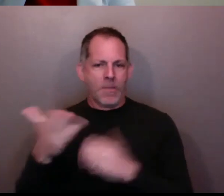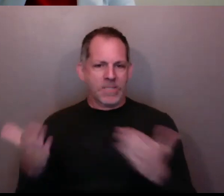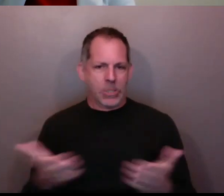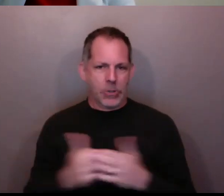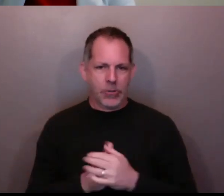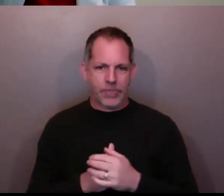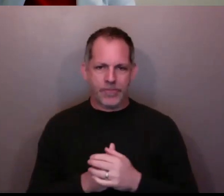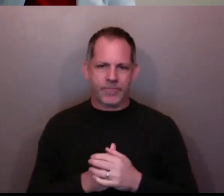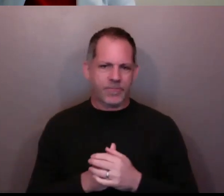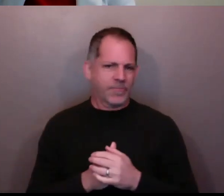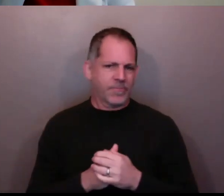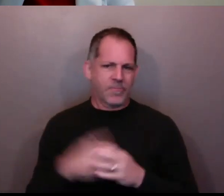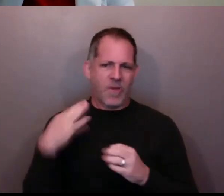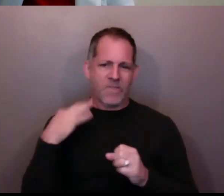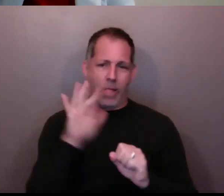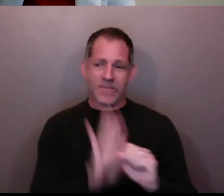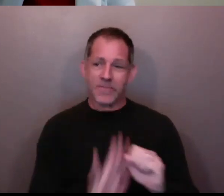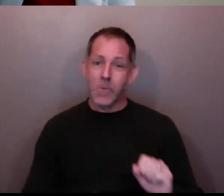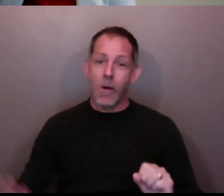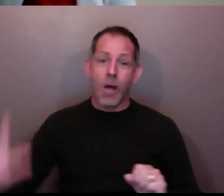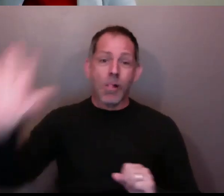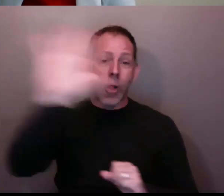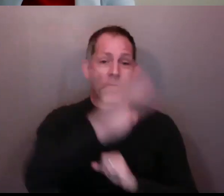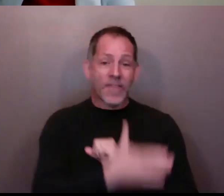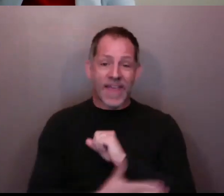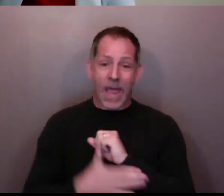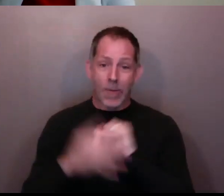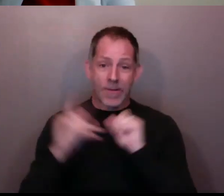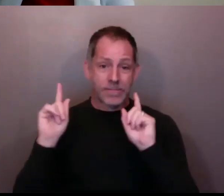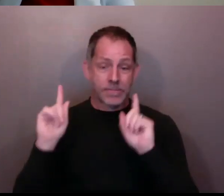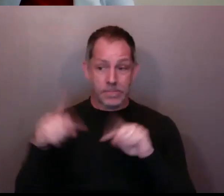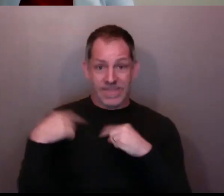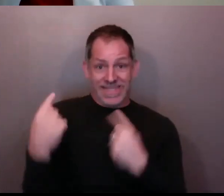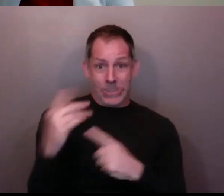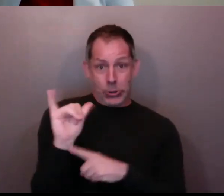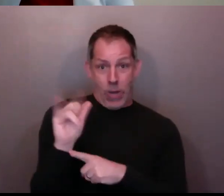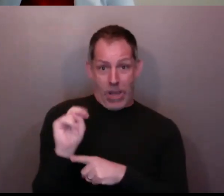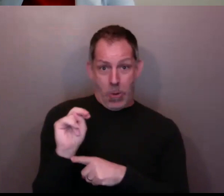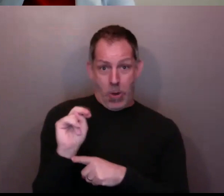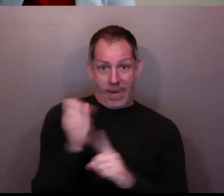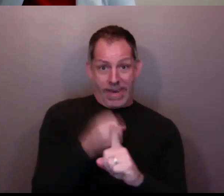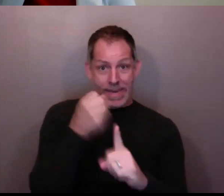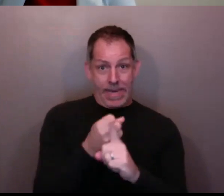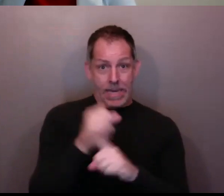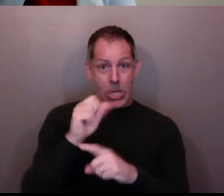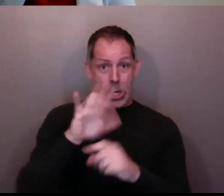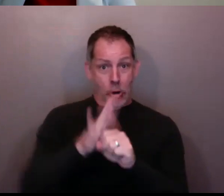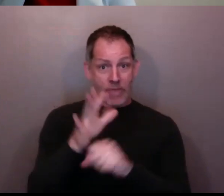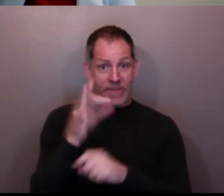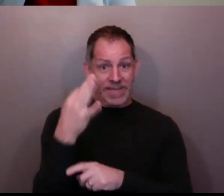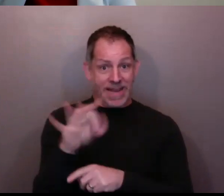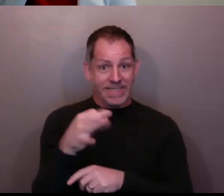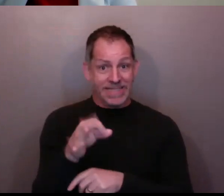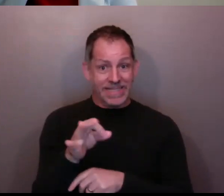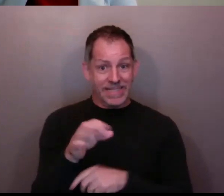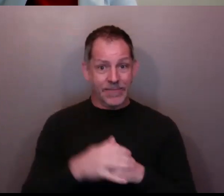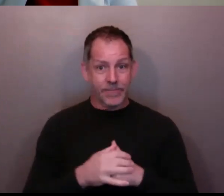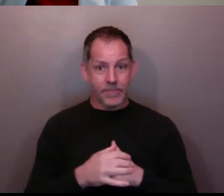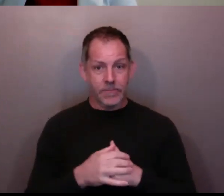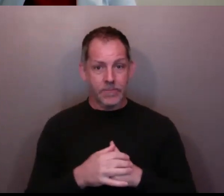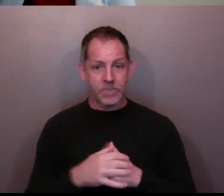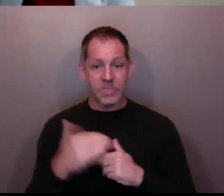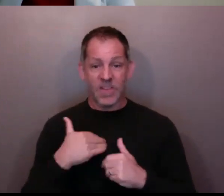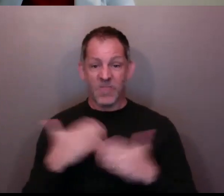when we had COVID come, we have had over 200 volunteers